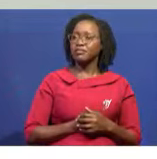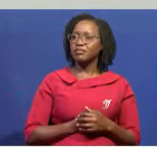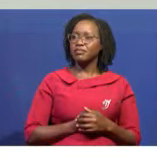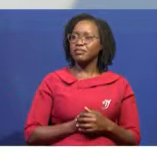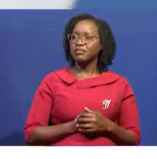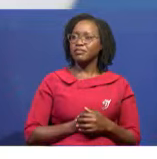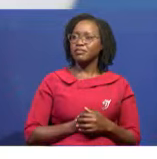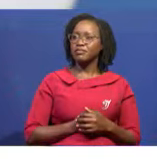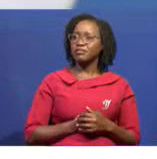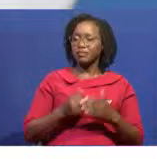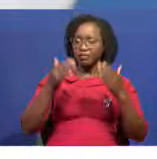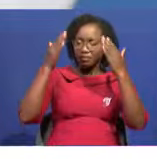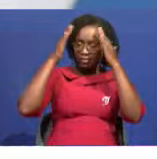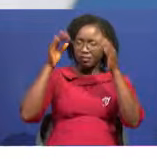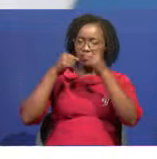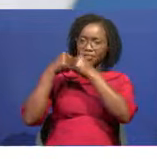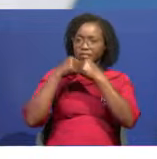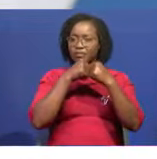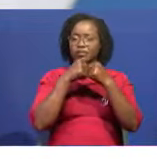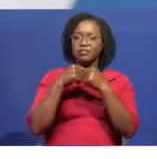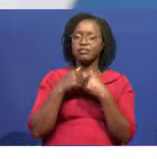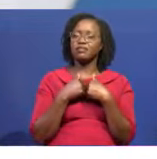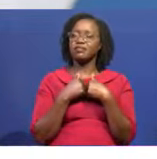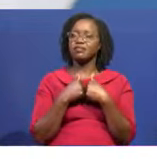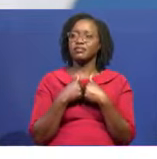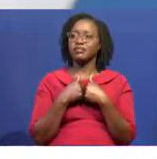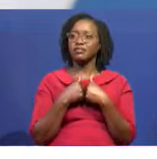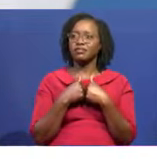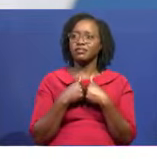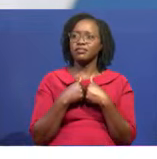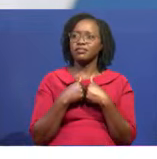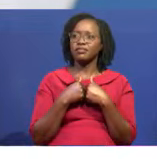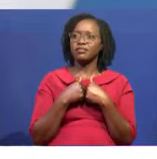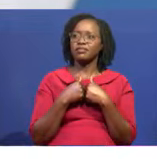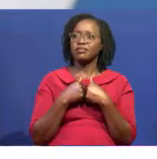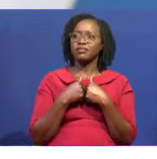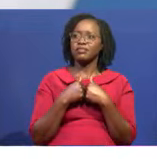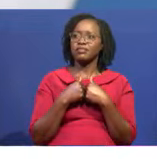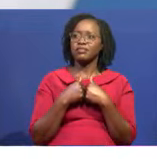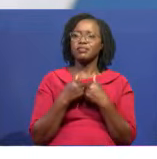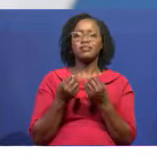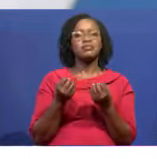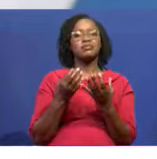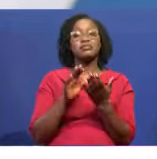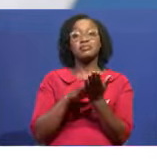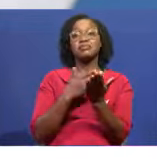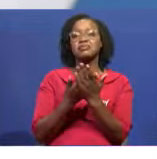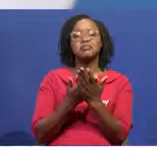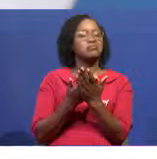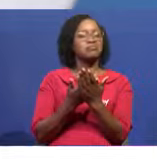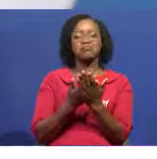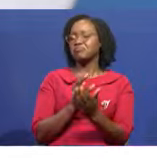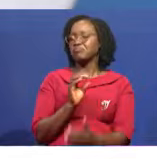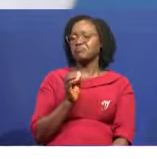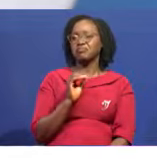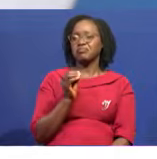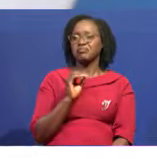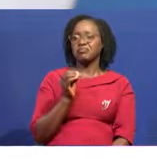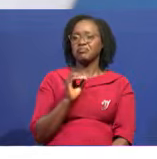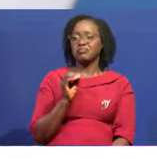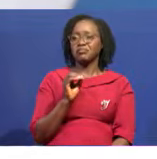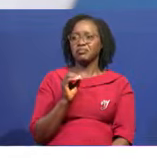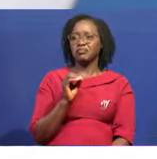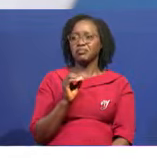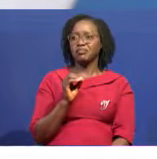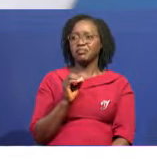So because of the awareness challenge that we are having, we are not getting as many applications as we would want to.